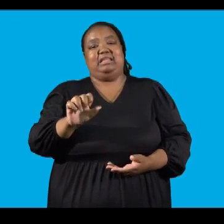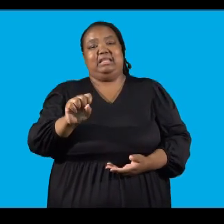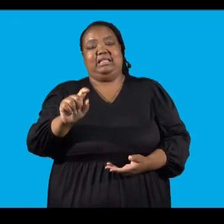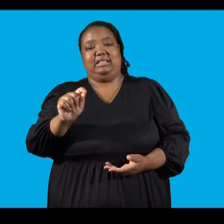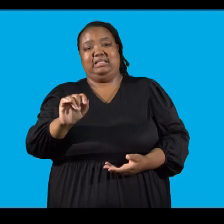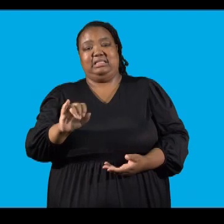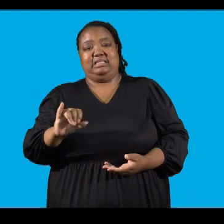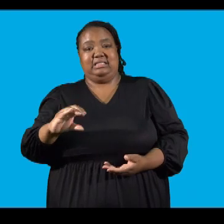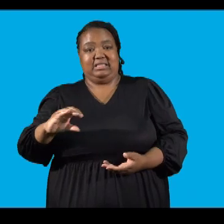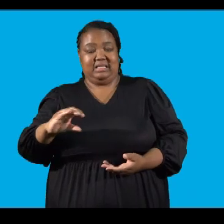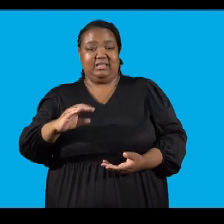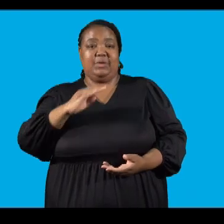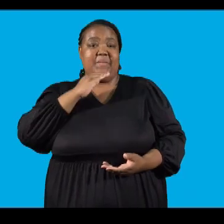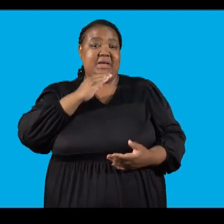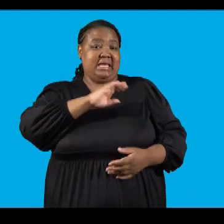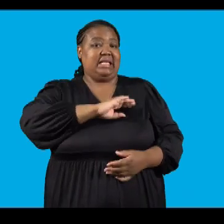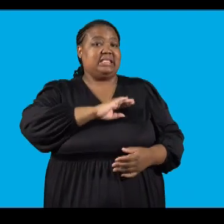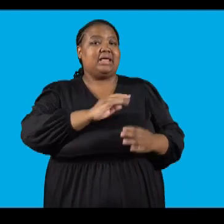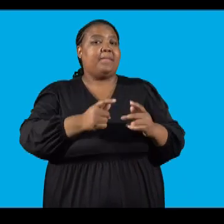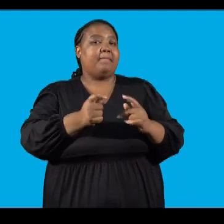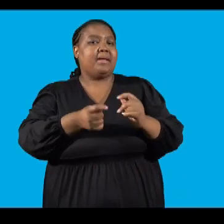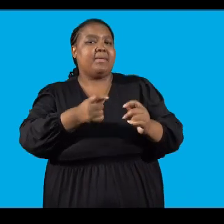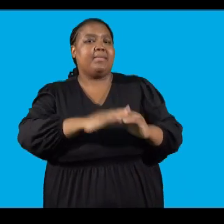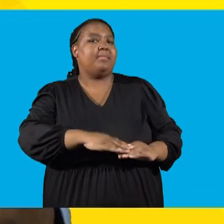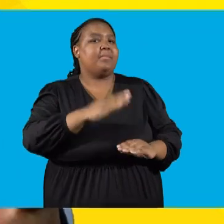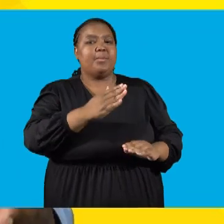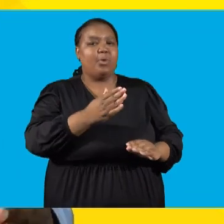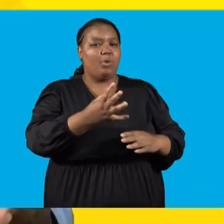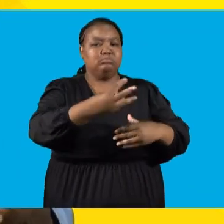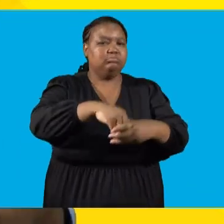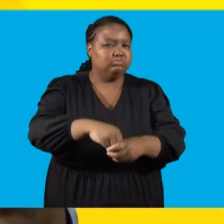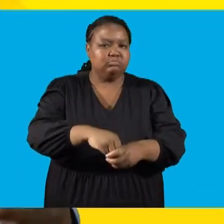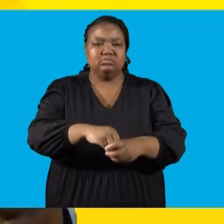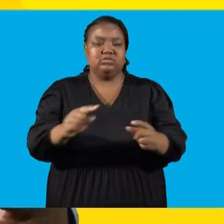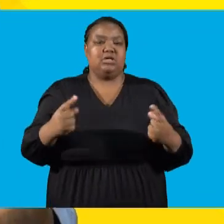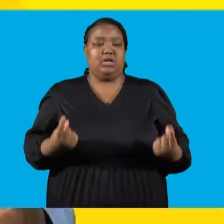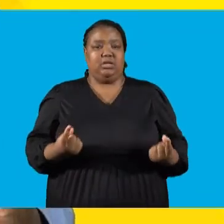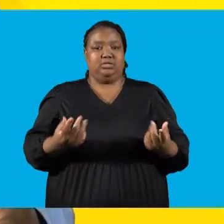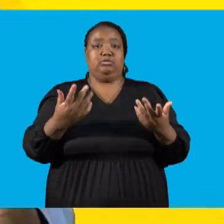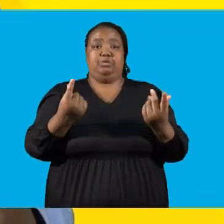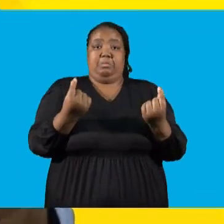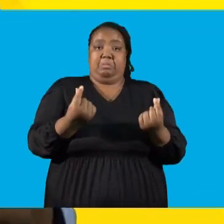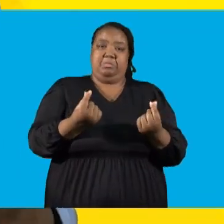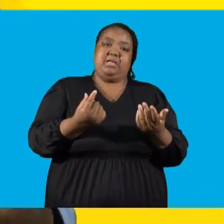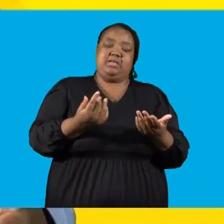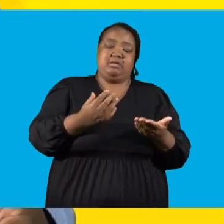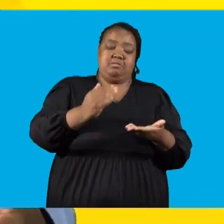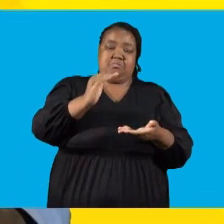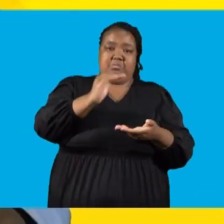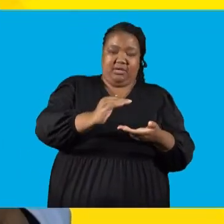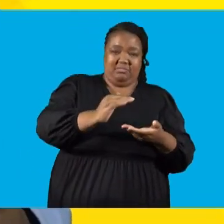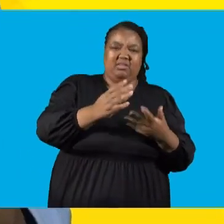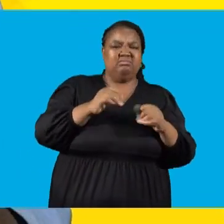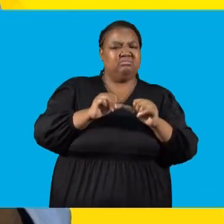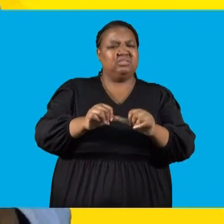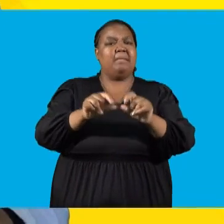other words, you cannot attract customers to buy more by reducing the price. You reduce the price,